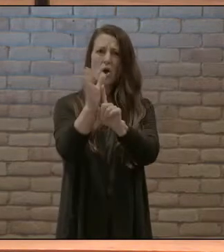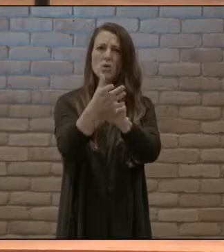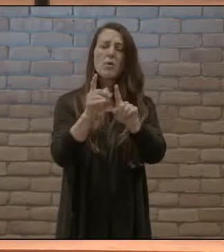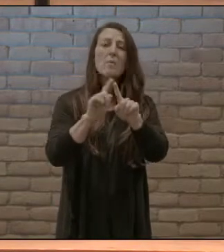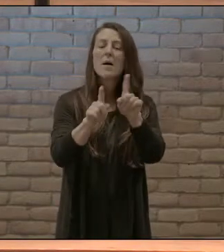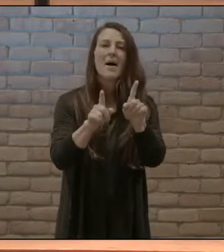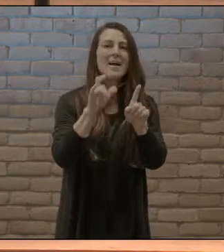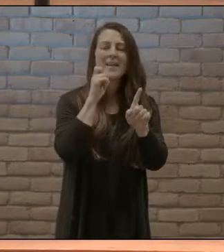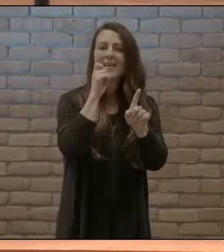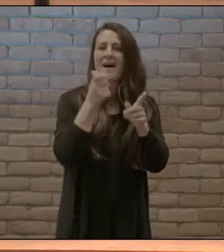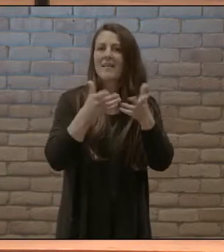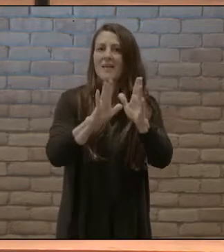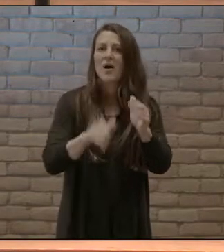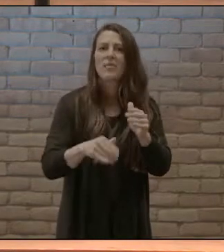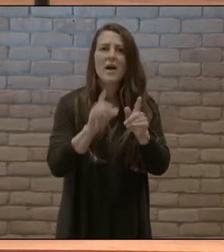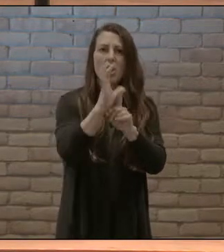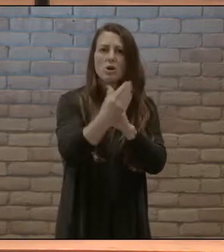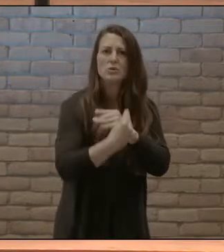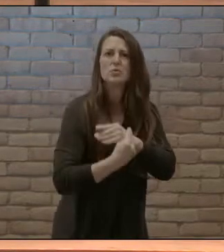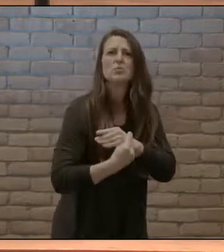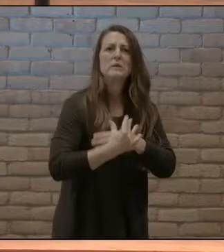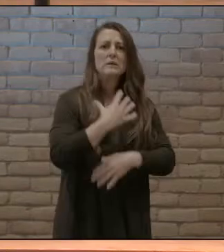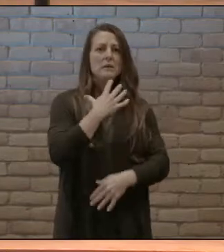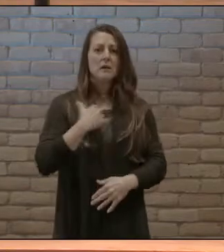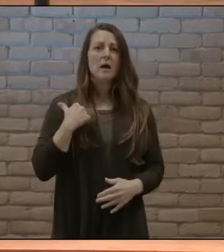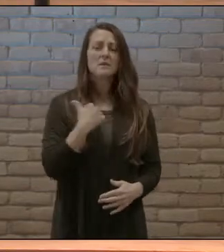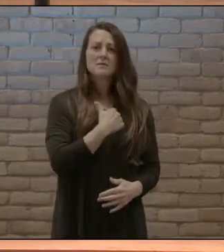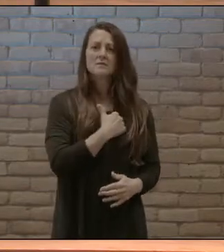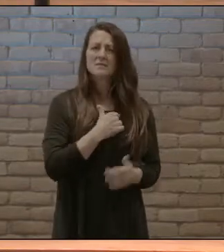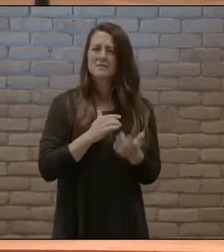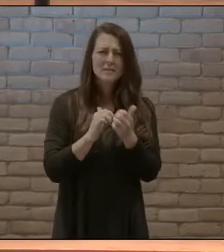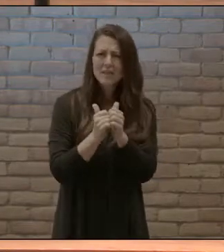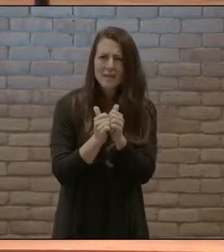be transformed by the culture?